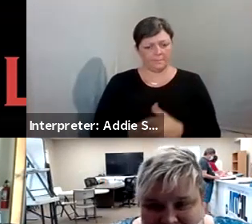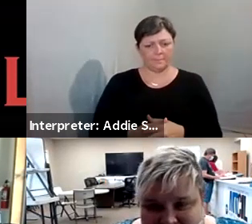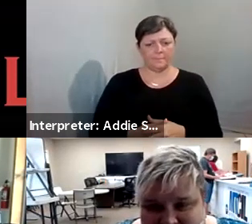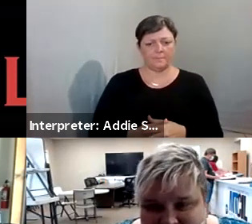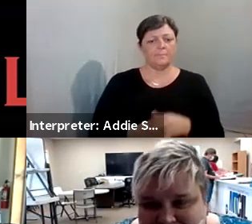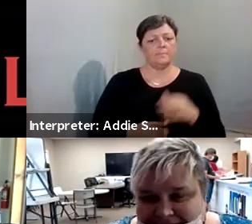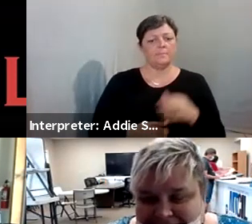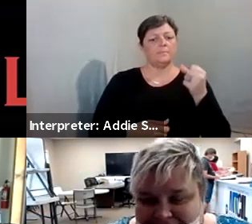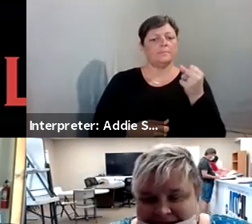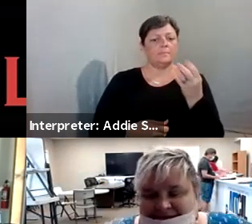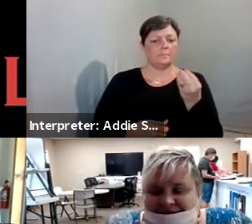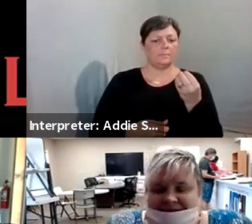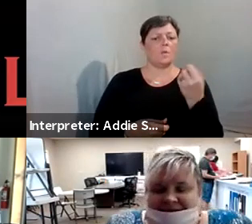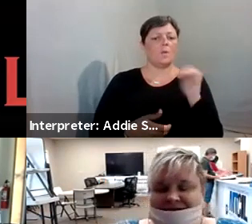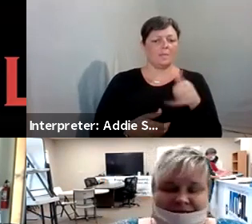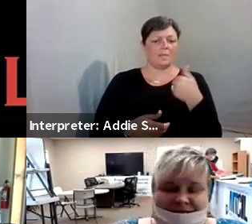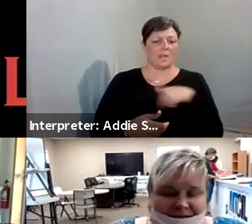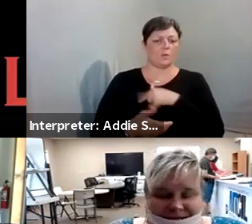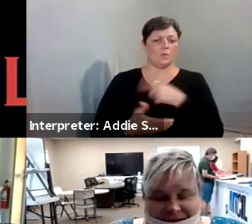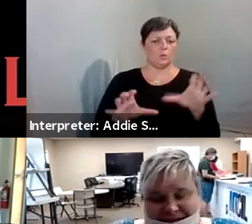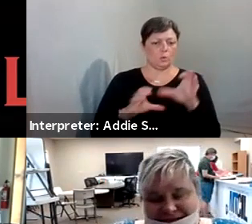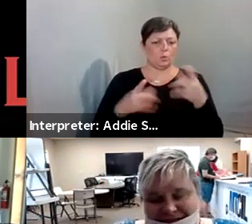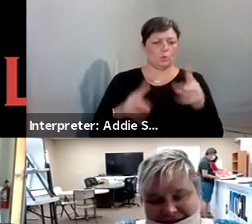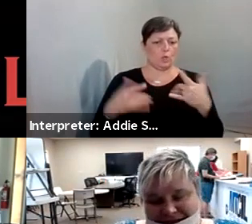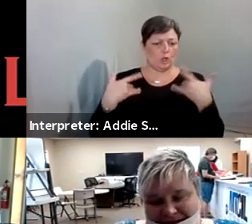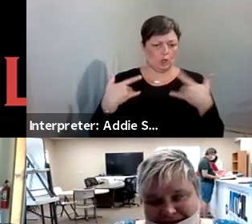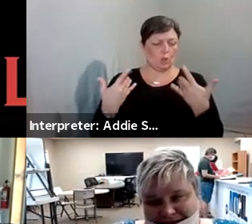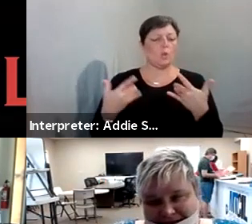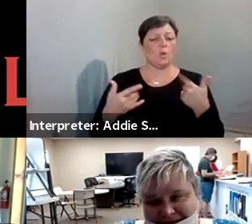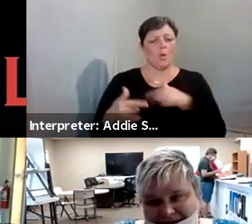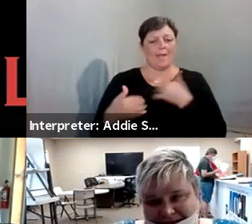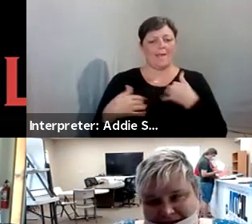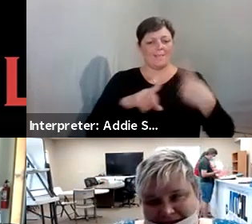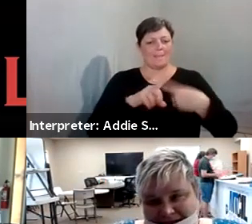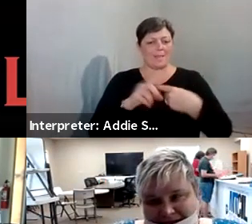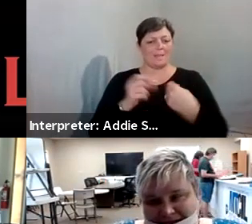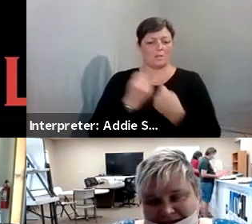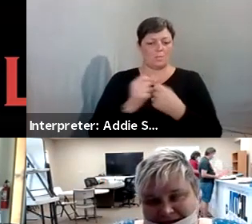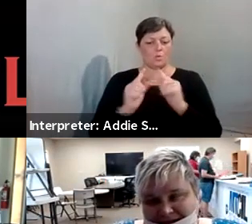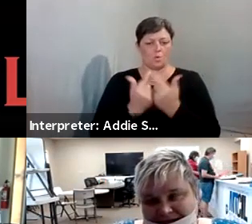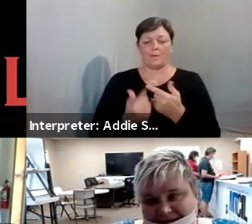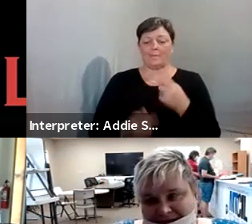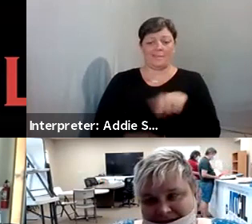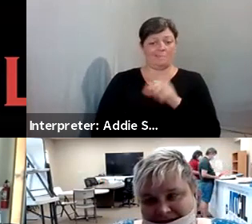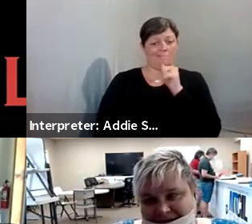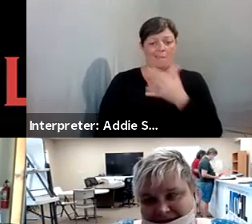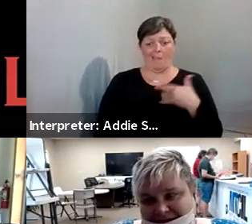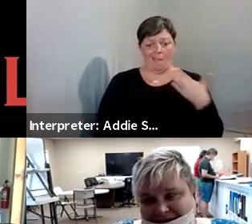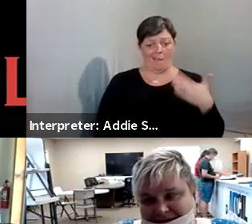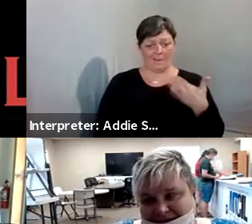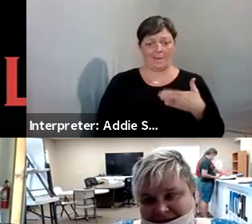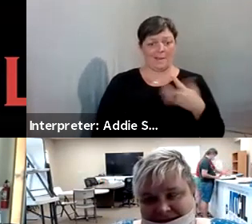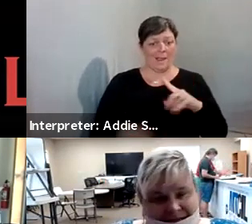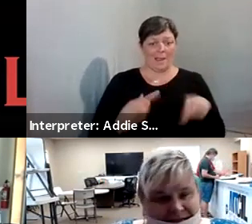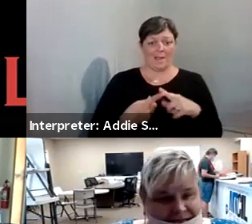Anyway, that's what we're doing in the youth, and we have that monthly support group. But I can tell you, they are not happy about not meeting